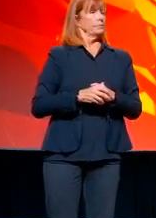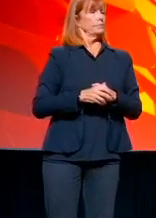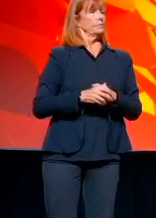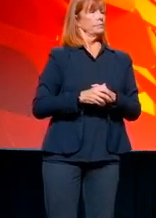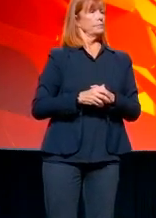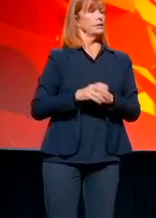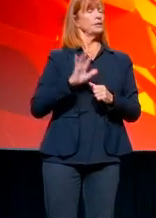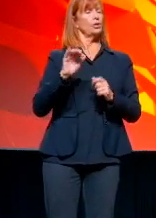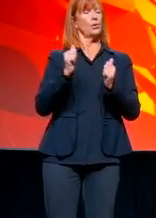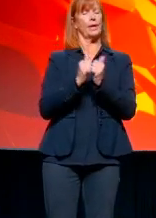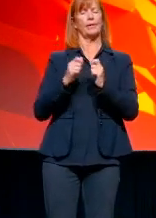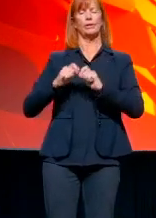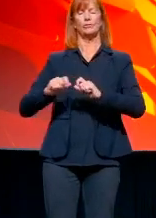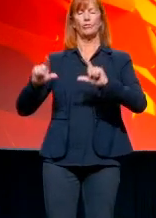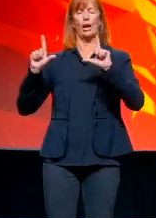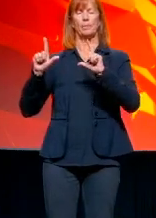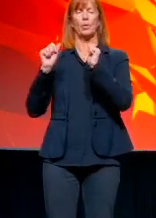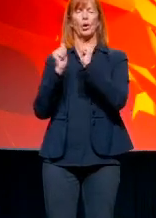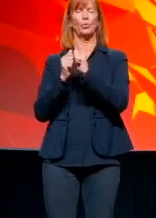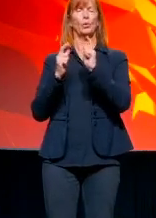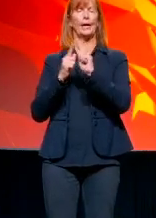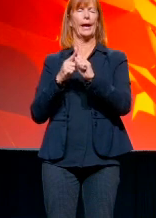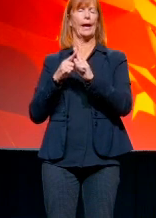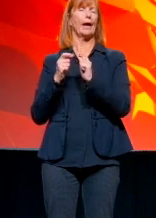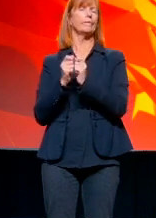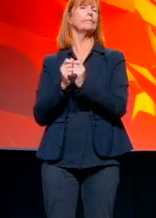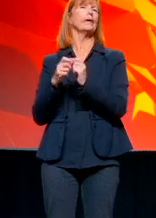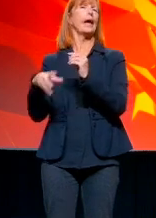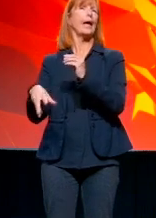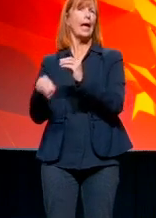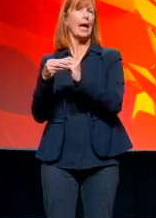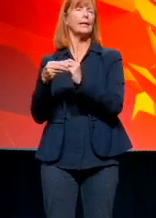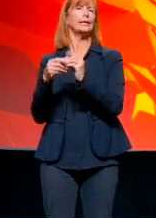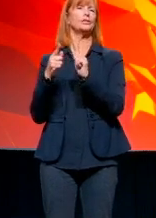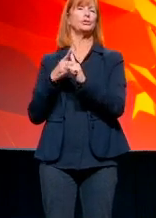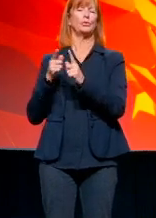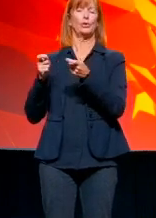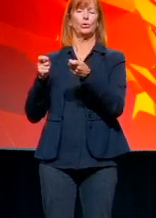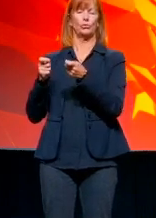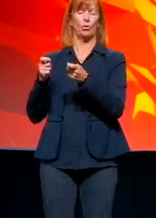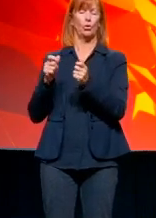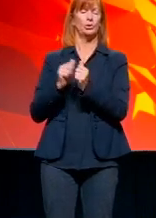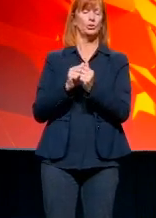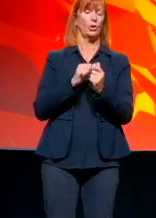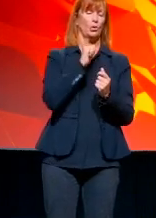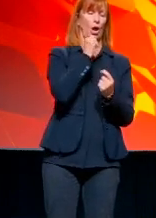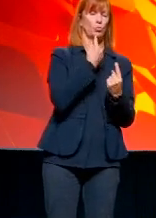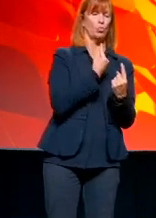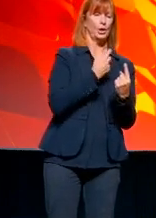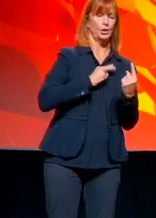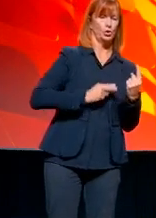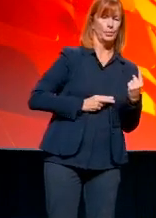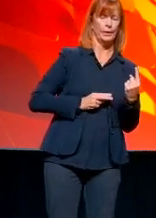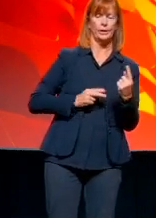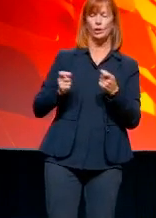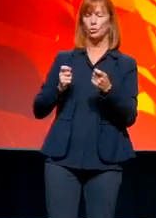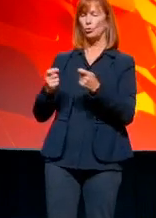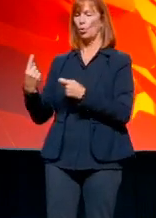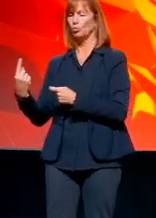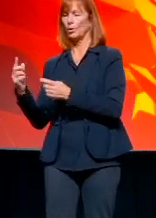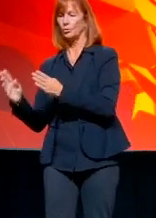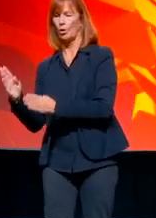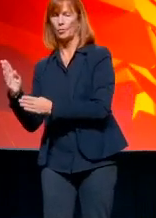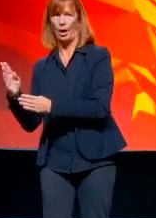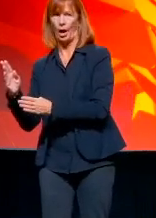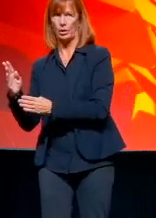to fleet control settings. So now, not only it's one human controlling one robot, but